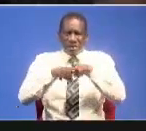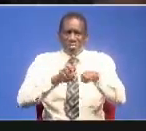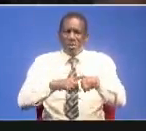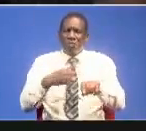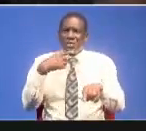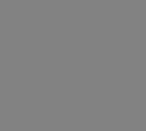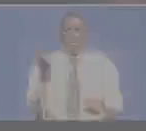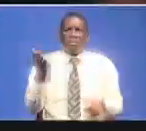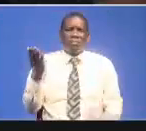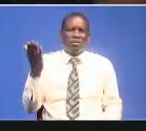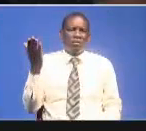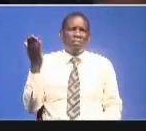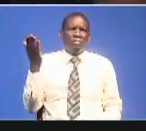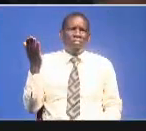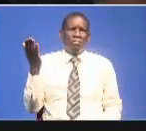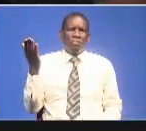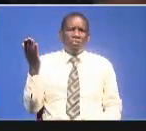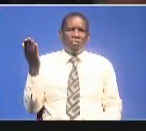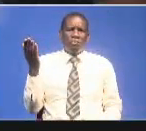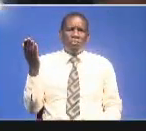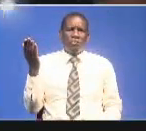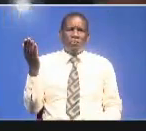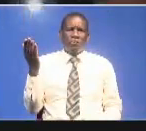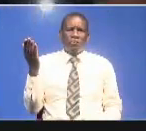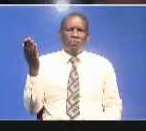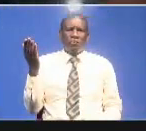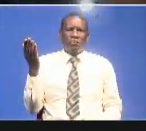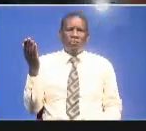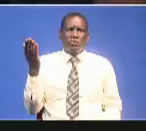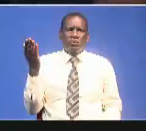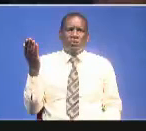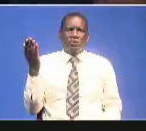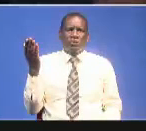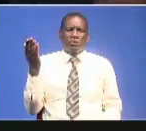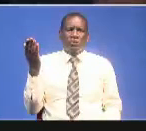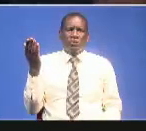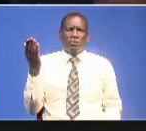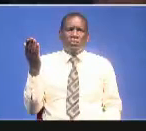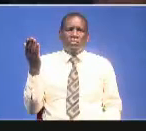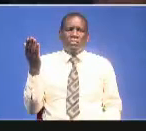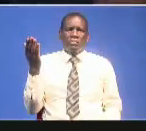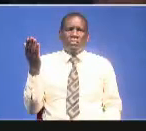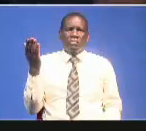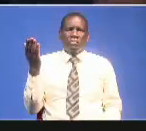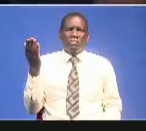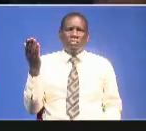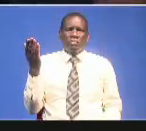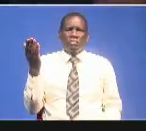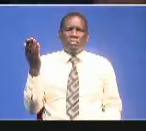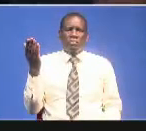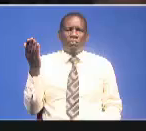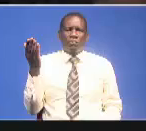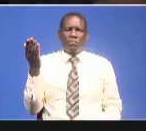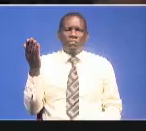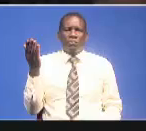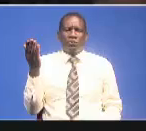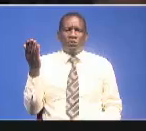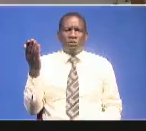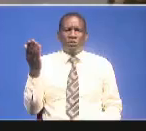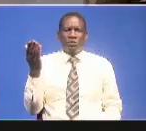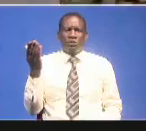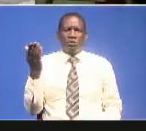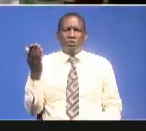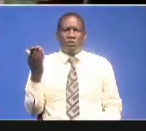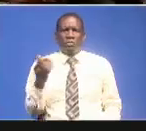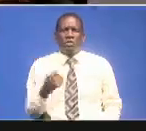telling Gachagua, and I quote, "My elder brother, His Excellency Rigathi Gachagua, you have my number," end